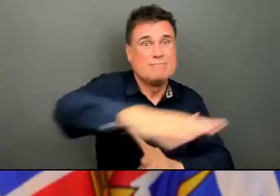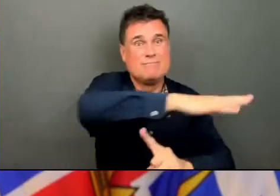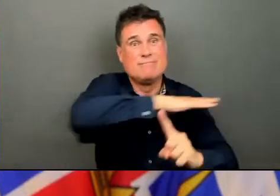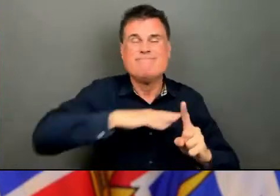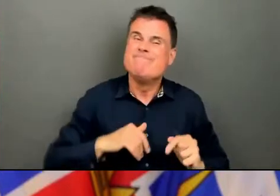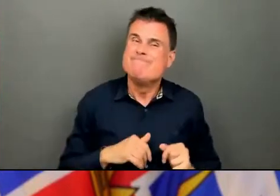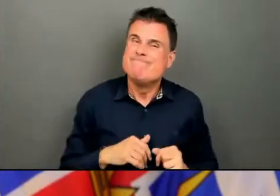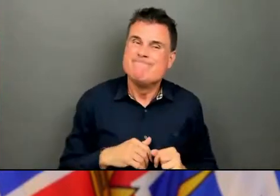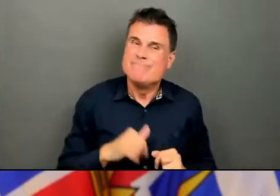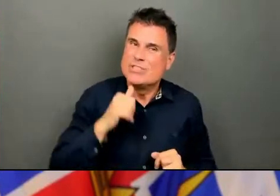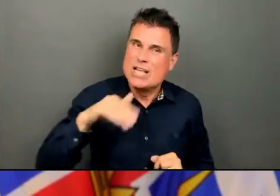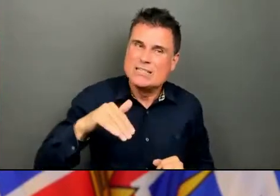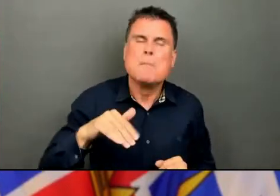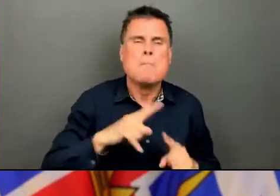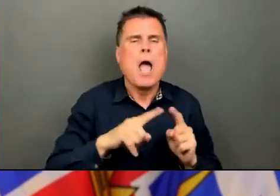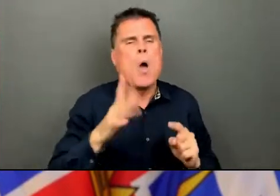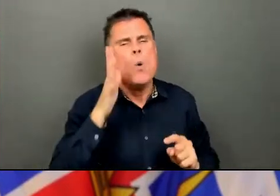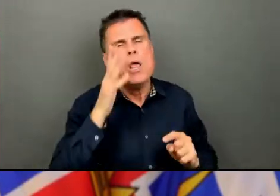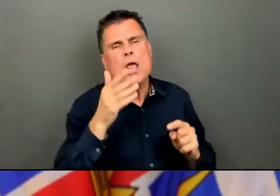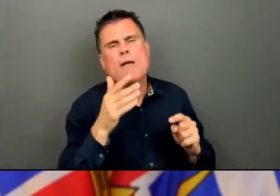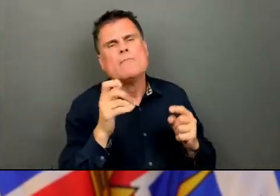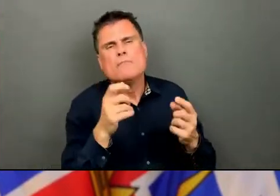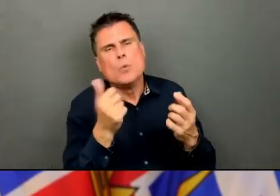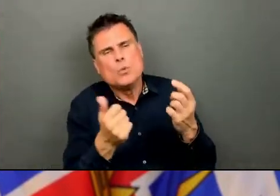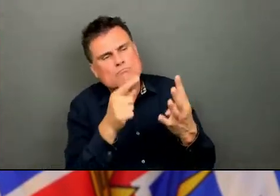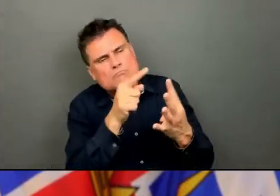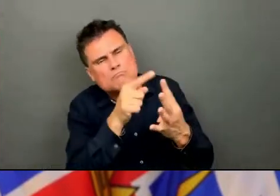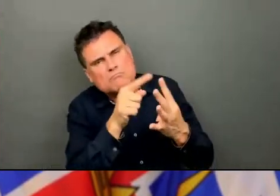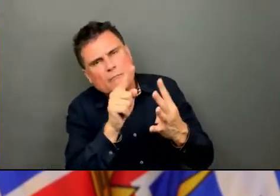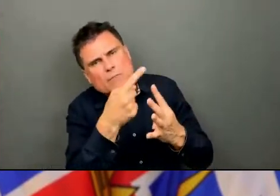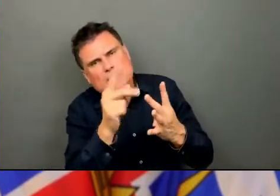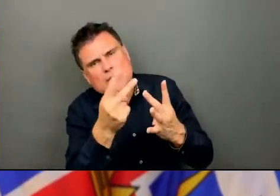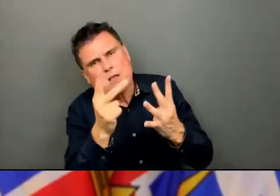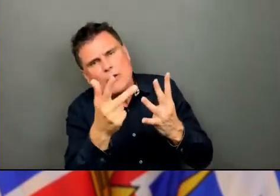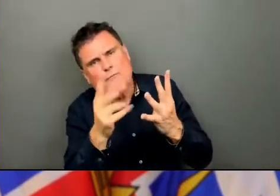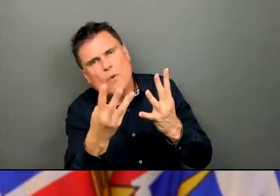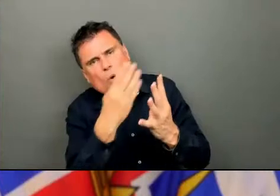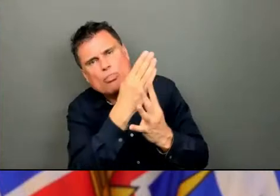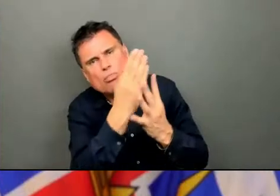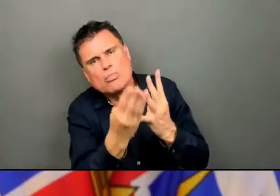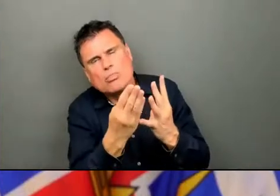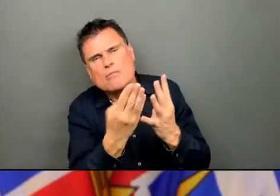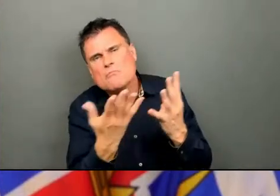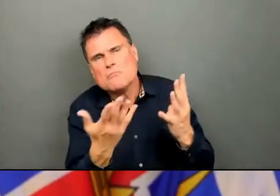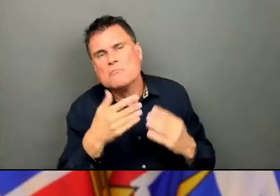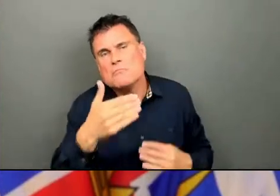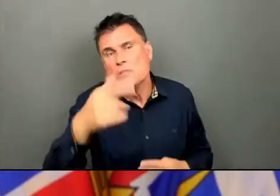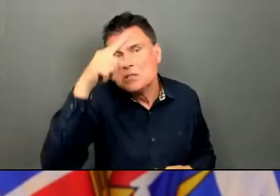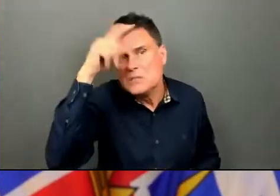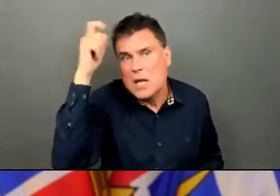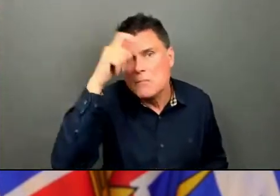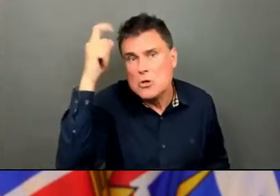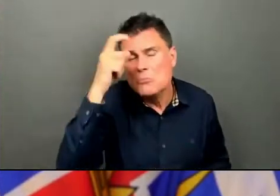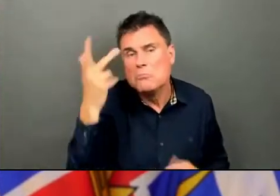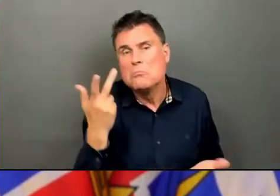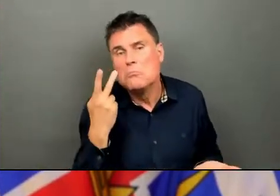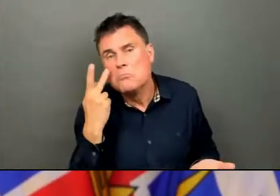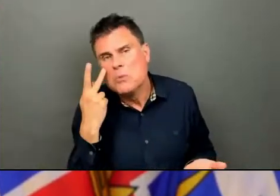be, and we will be in the coming months as we move into later in the summer, and we're working on that even as we